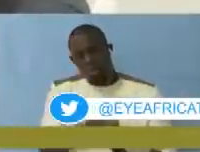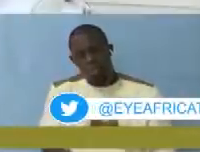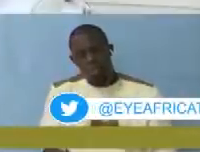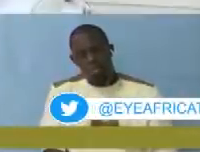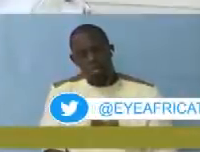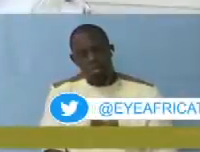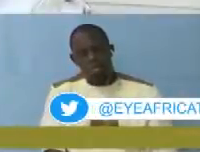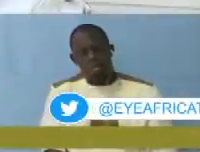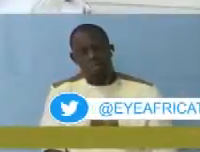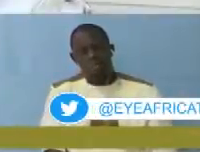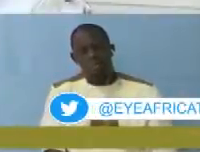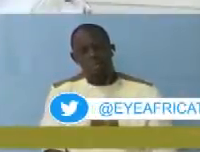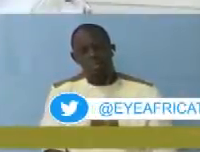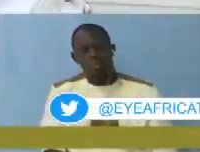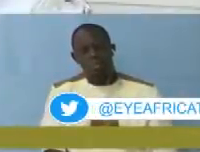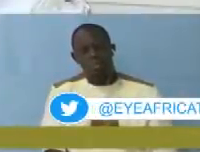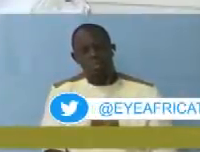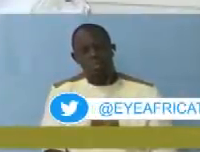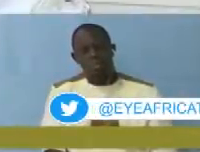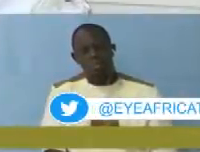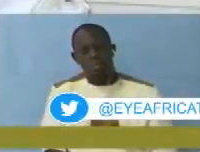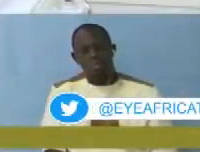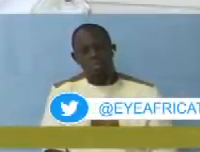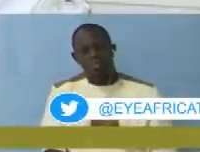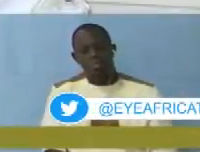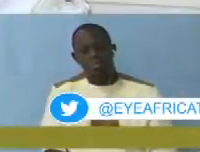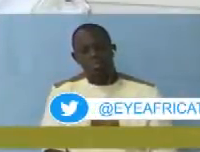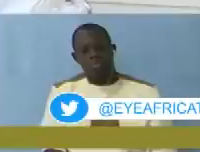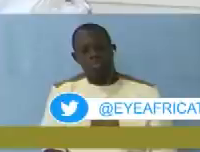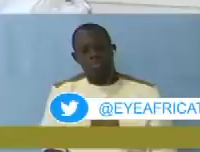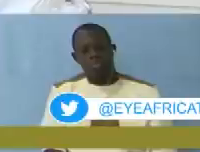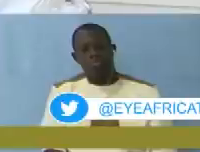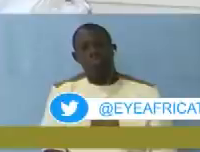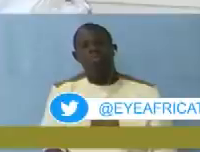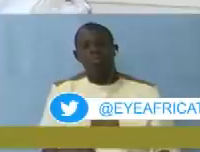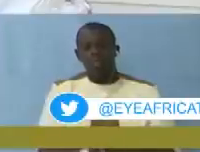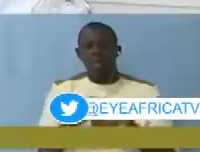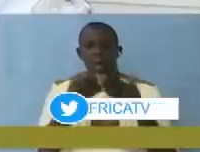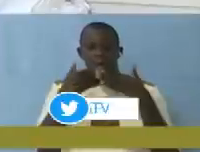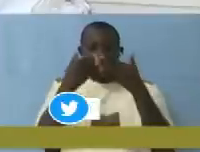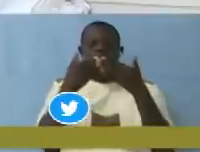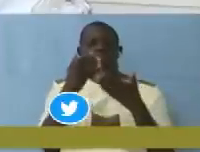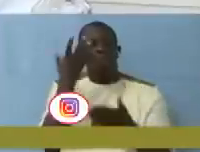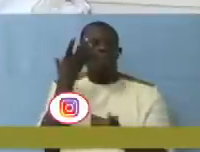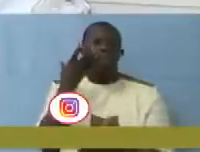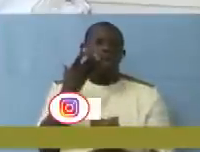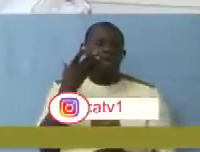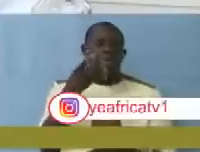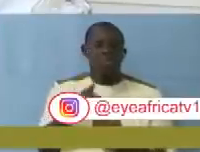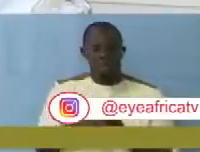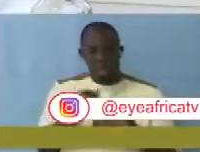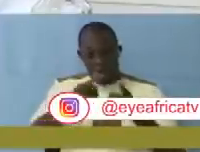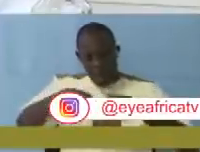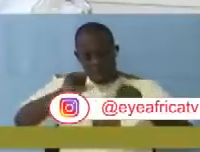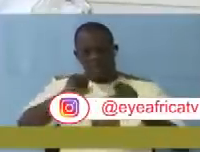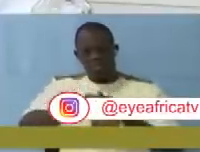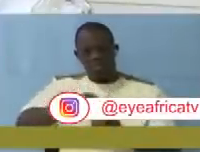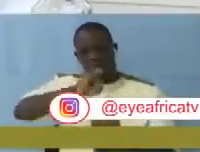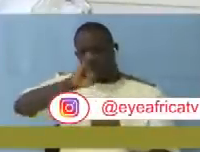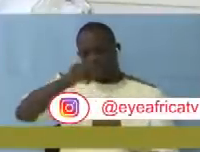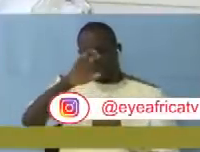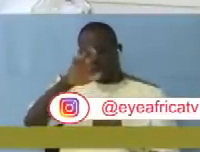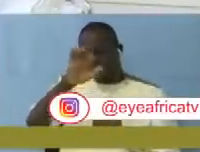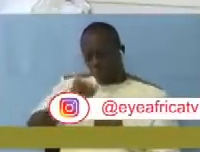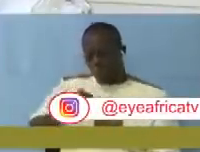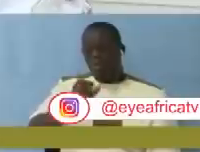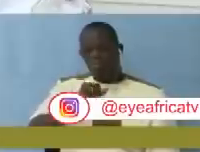My first outing was with Mr. Just tell us when. This should be around January because I went